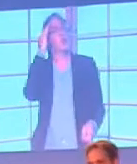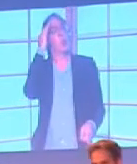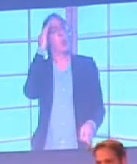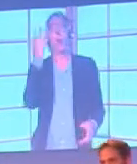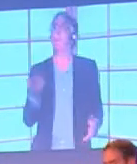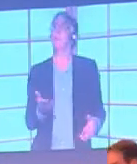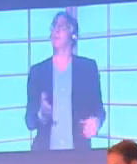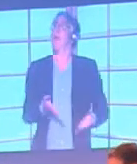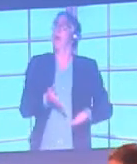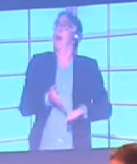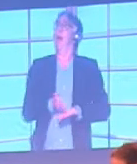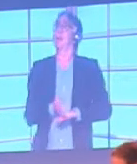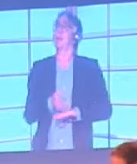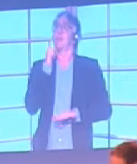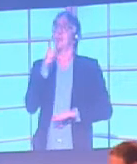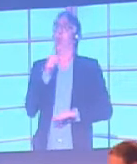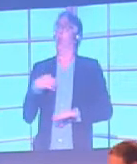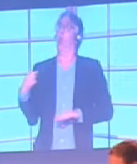by access for all.